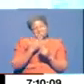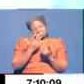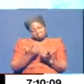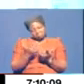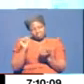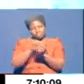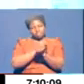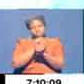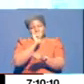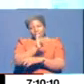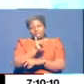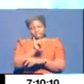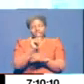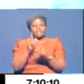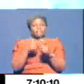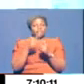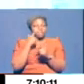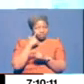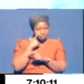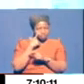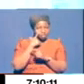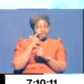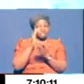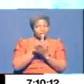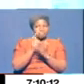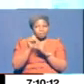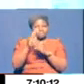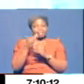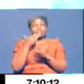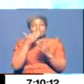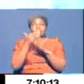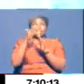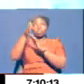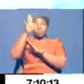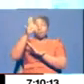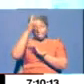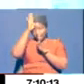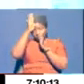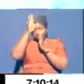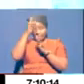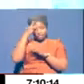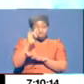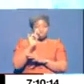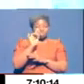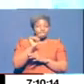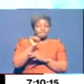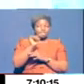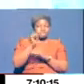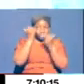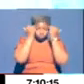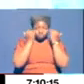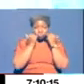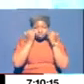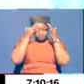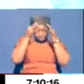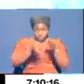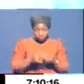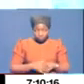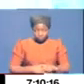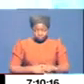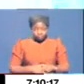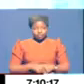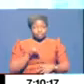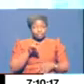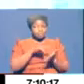saw some leaders fervently thanking God the Father for the adverse court ruling. It is a classic case of not seeing the forest